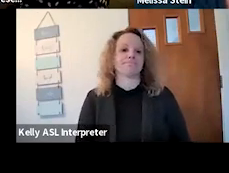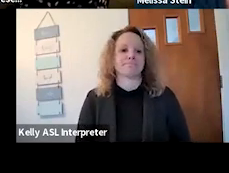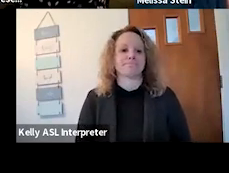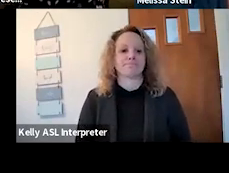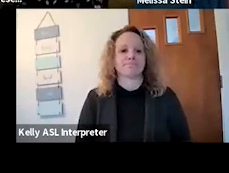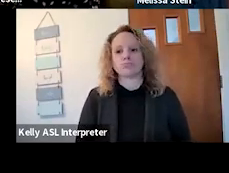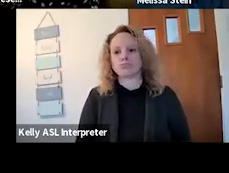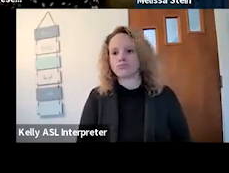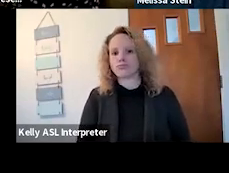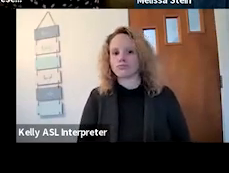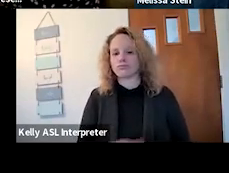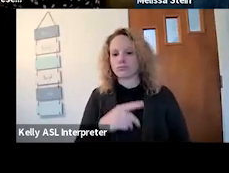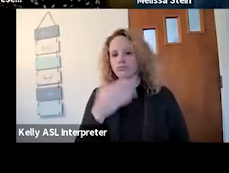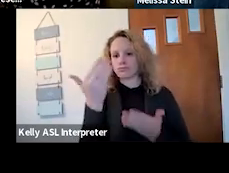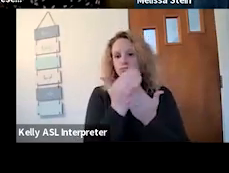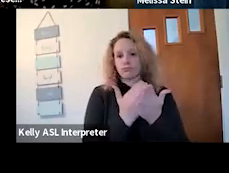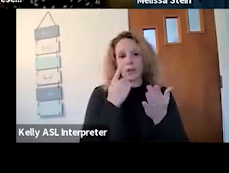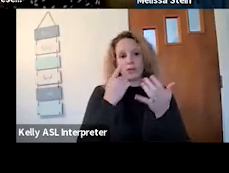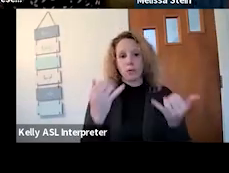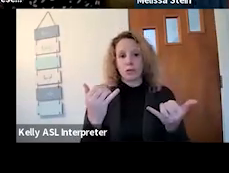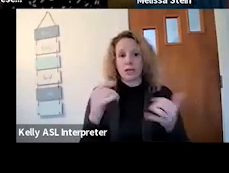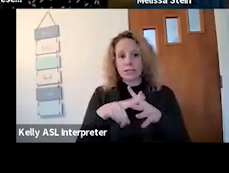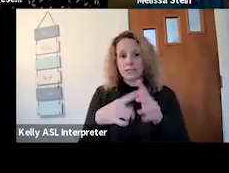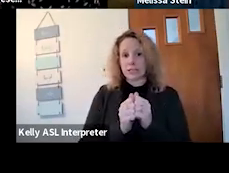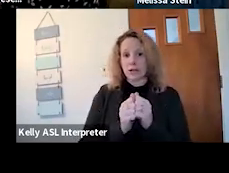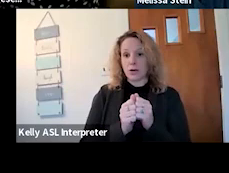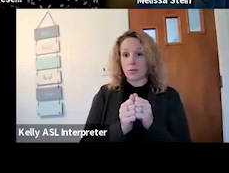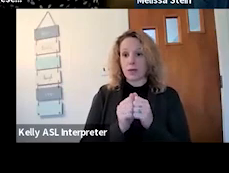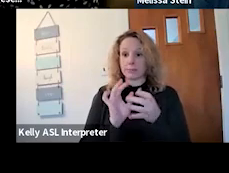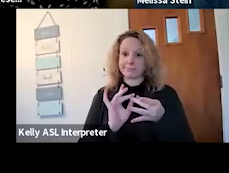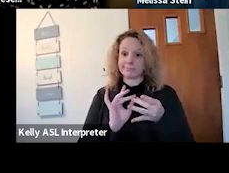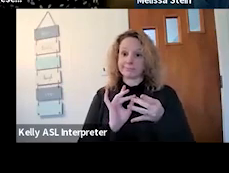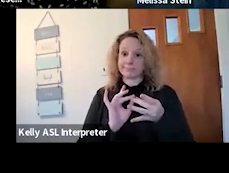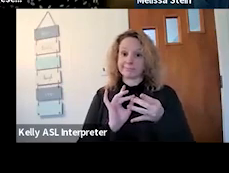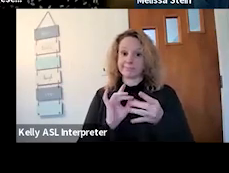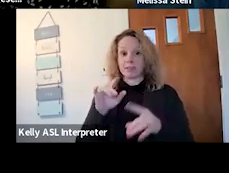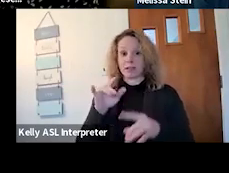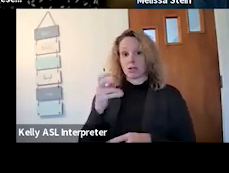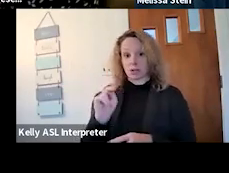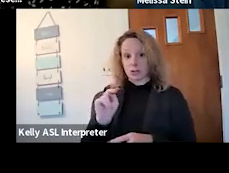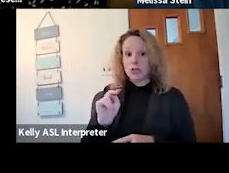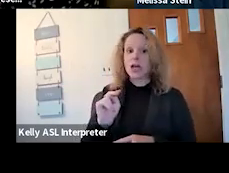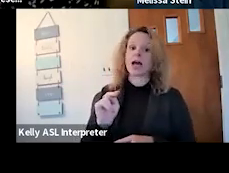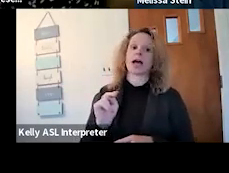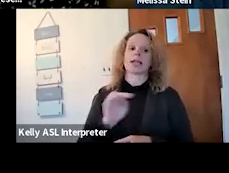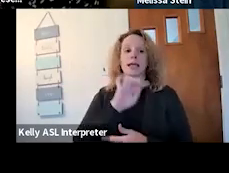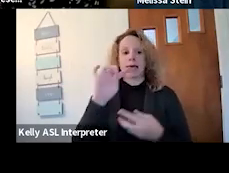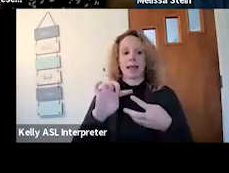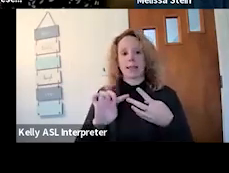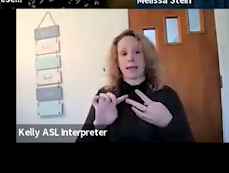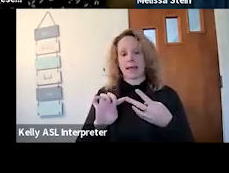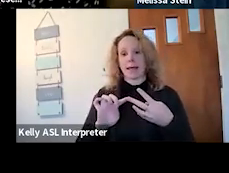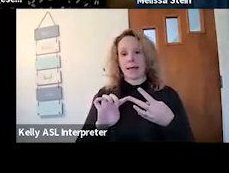Just a quick look at our agenda today. We're going to start with some opening remarks from John Burke at SAMHSA, and then we're going to